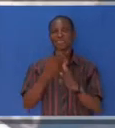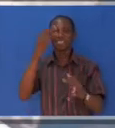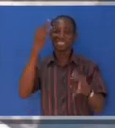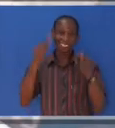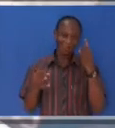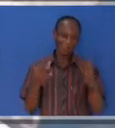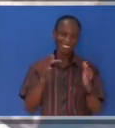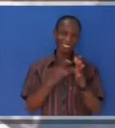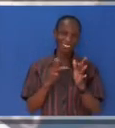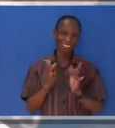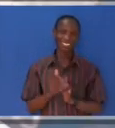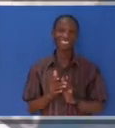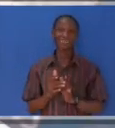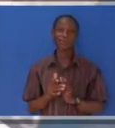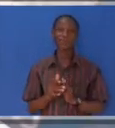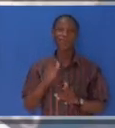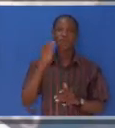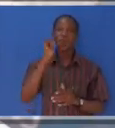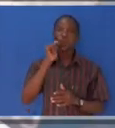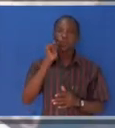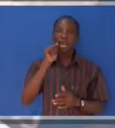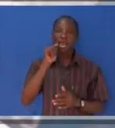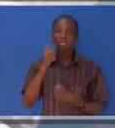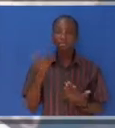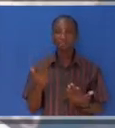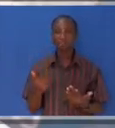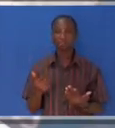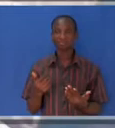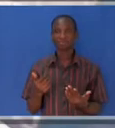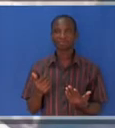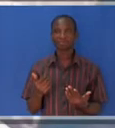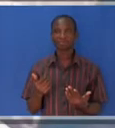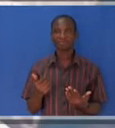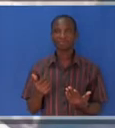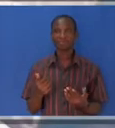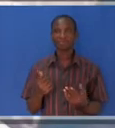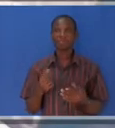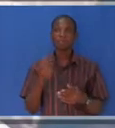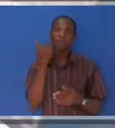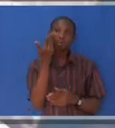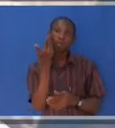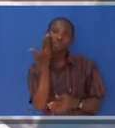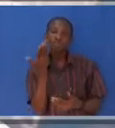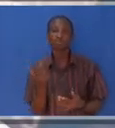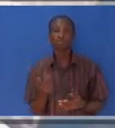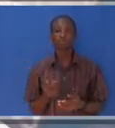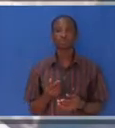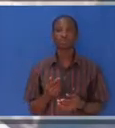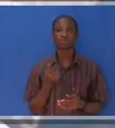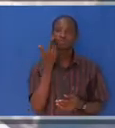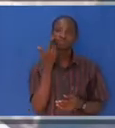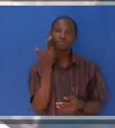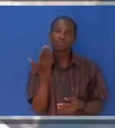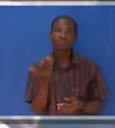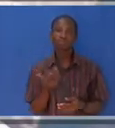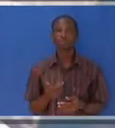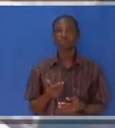edwanim ɛma a omosi curtains na mmarima kɔhɔ ne wɔn kɔbɔ adwaman mekyerɛ